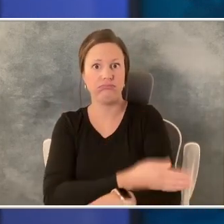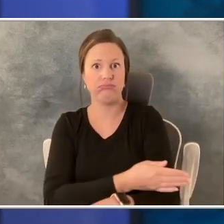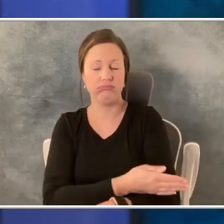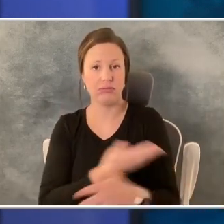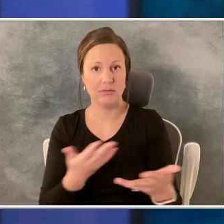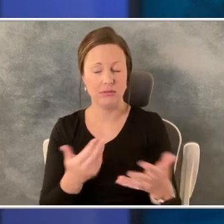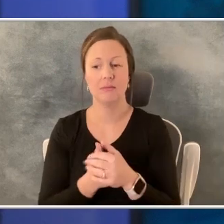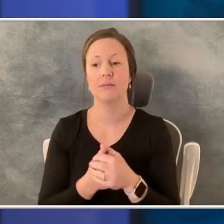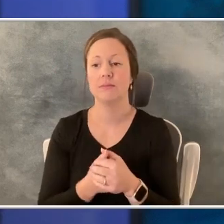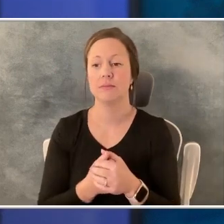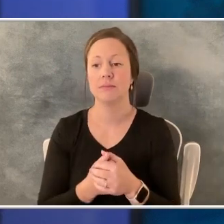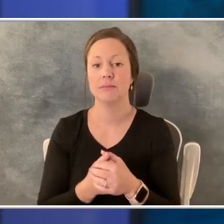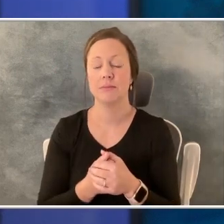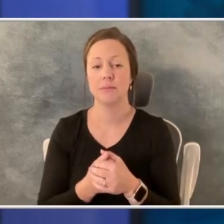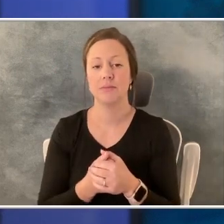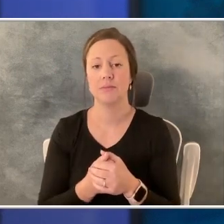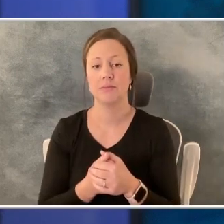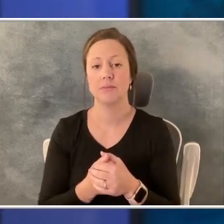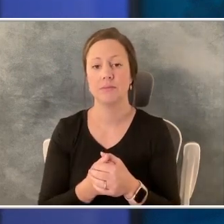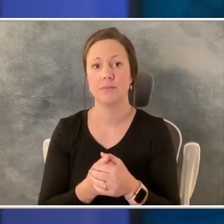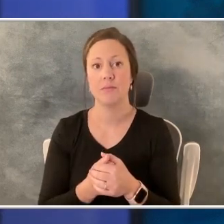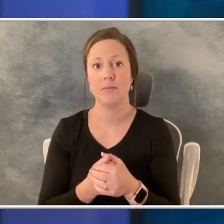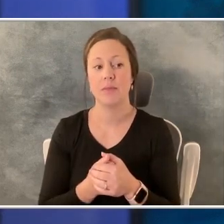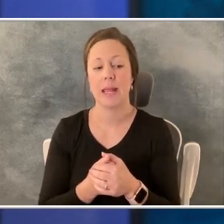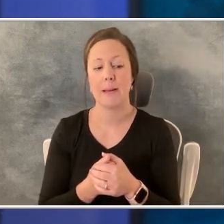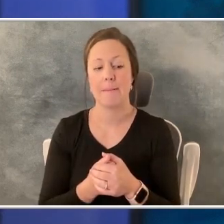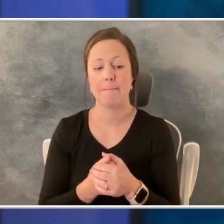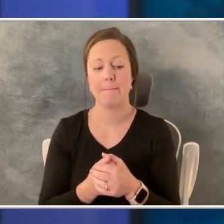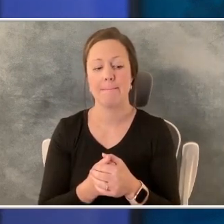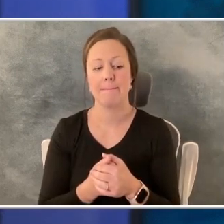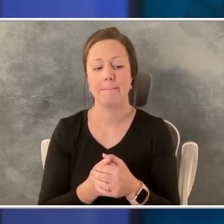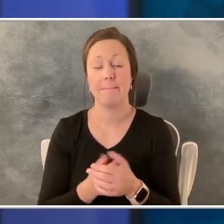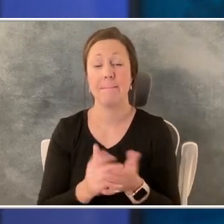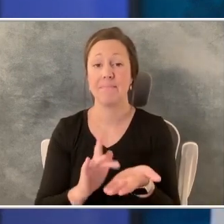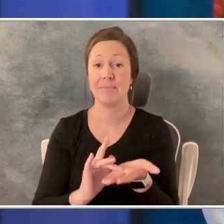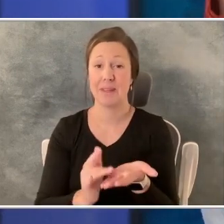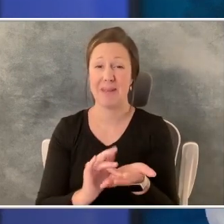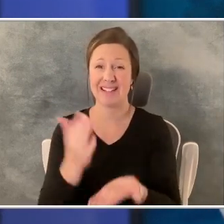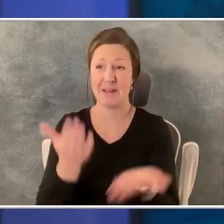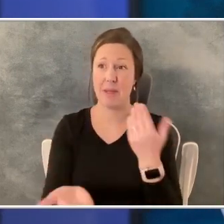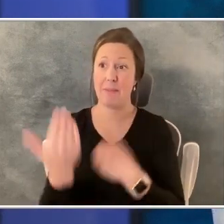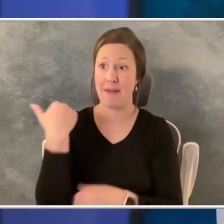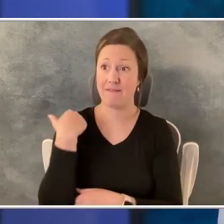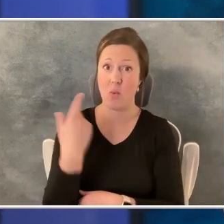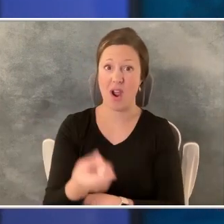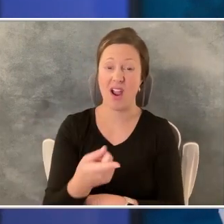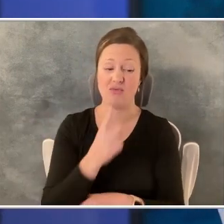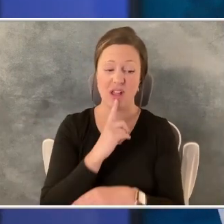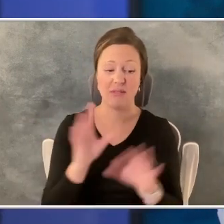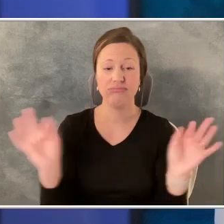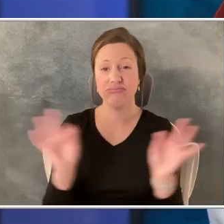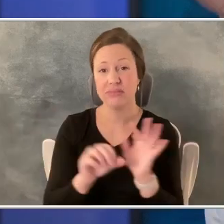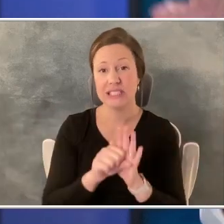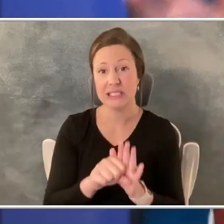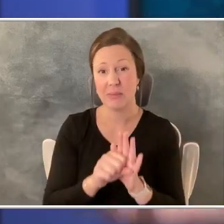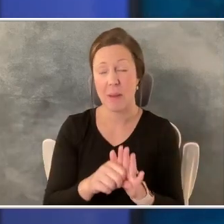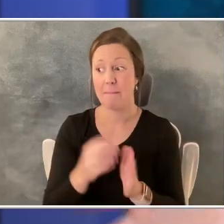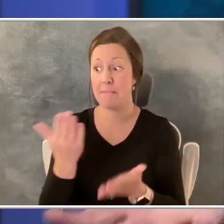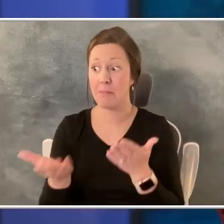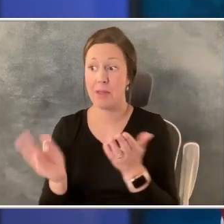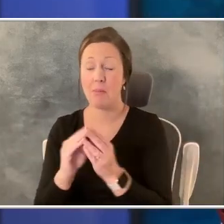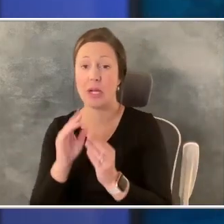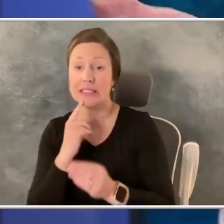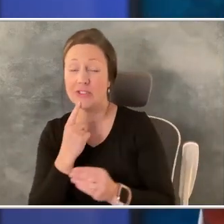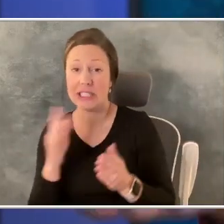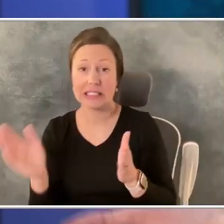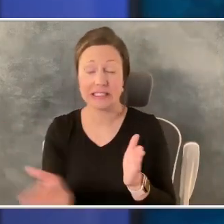some medications, what was a lower bothersome symptom, if we can help some things that were, there all the time, other things